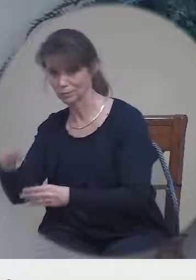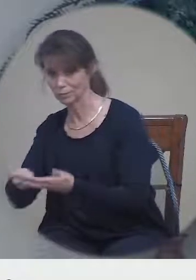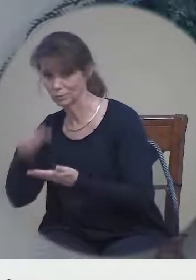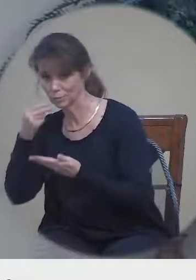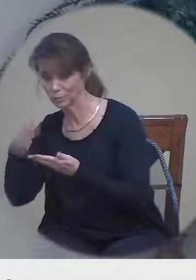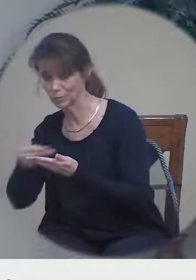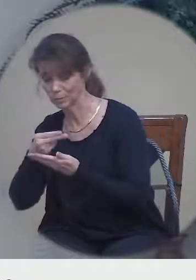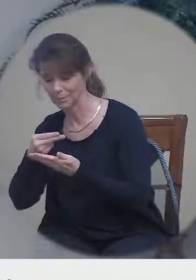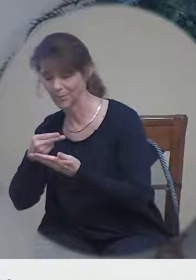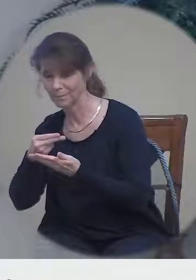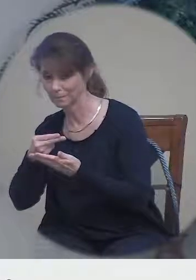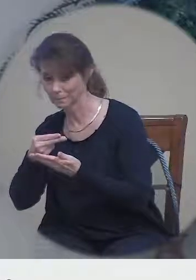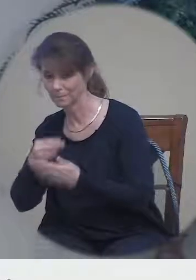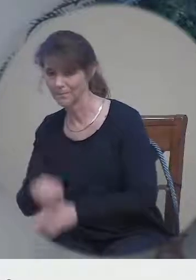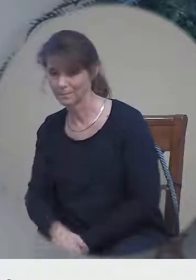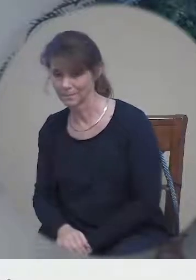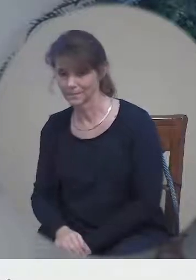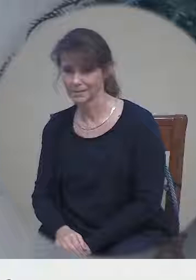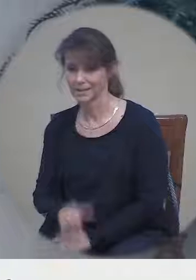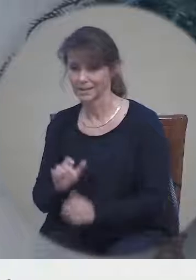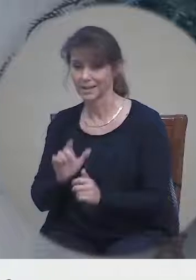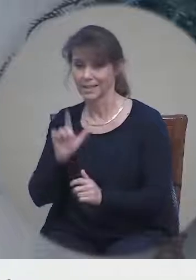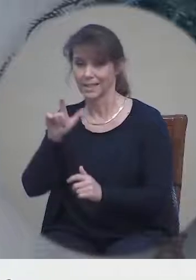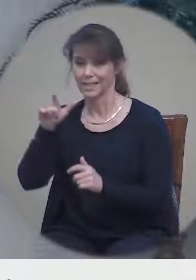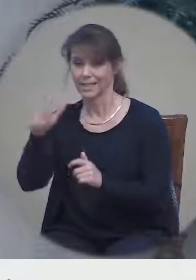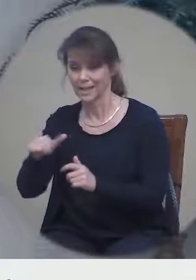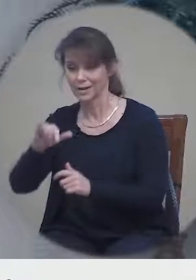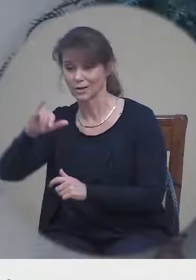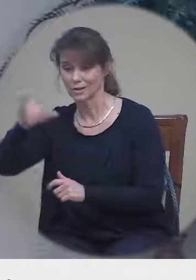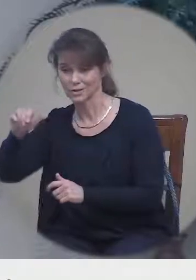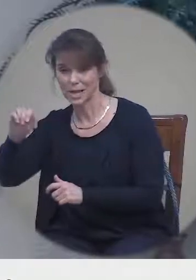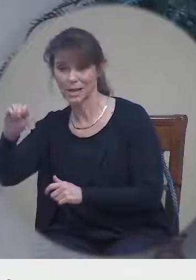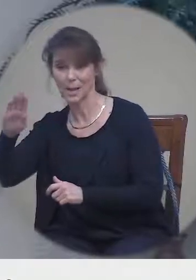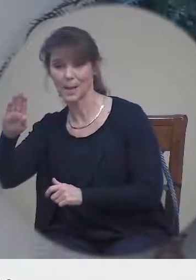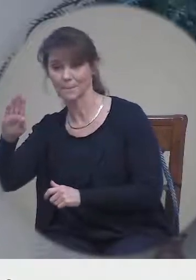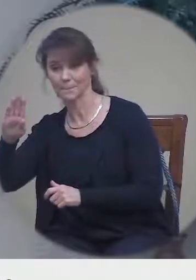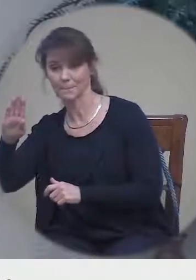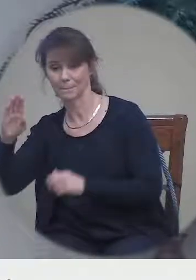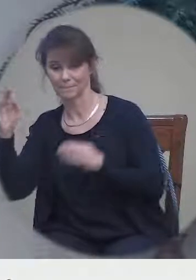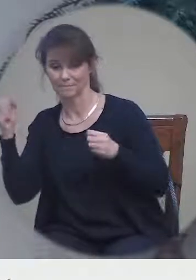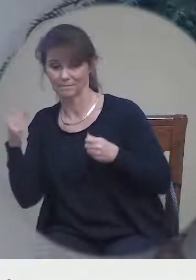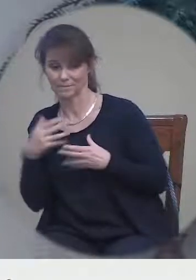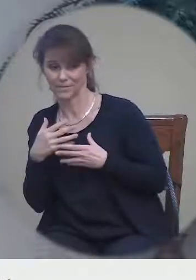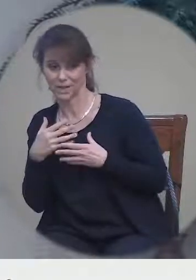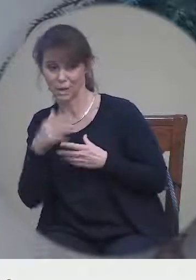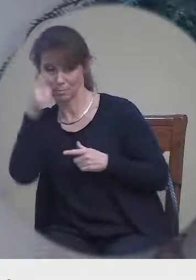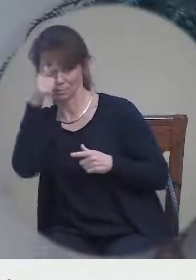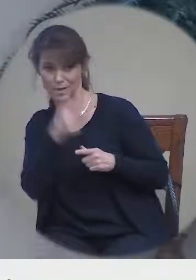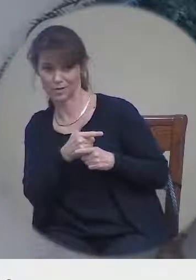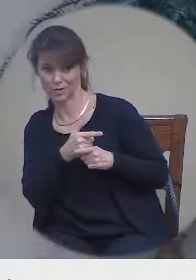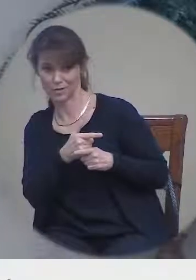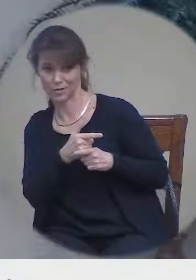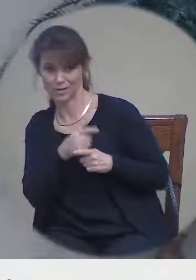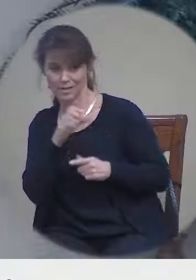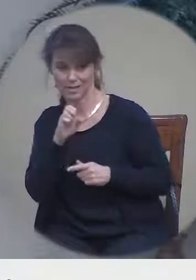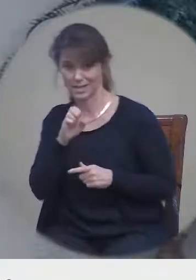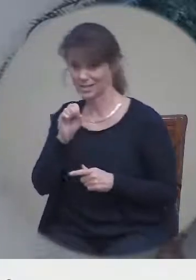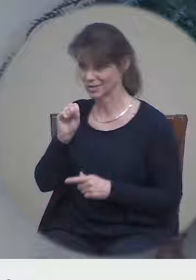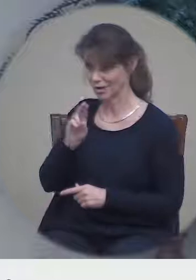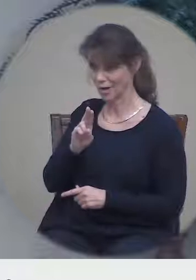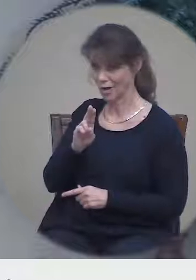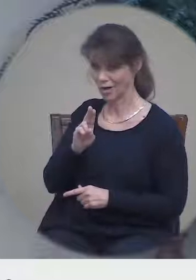life. Jacob afraid of his brother, Esau fearsome and defensive.